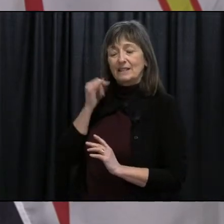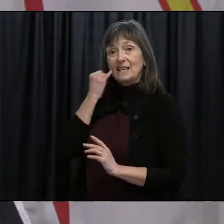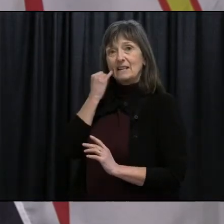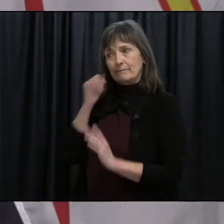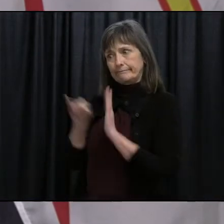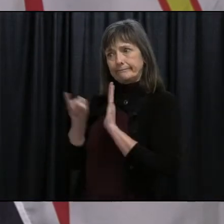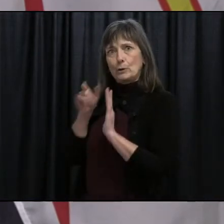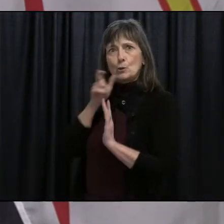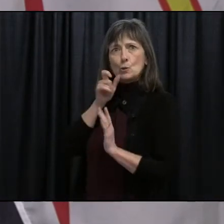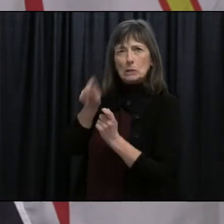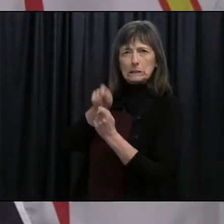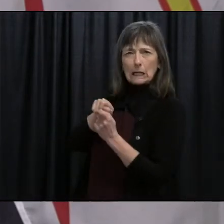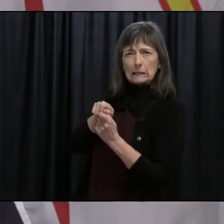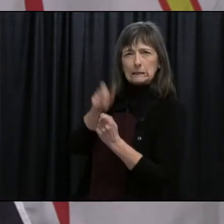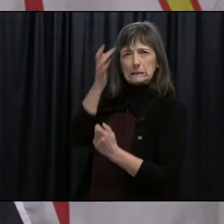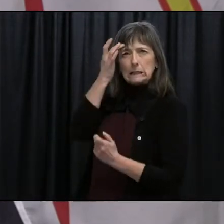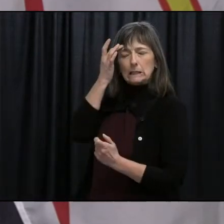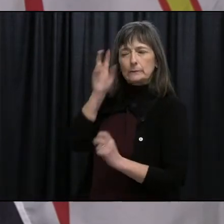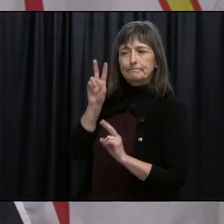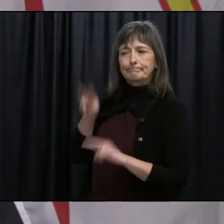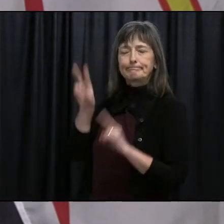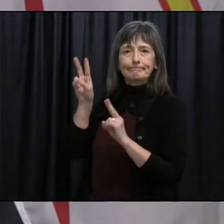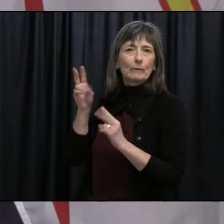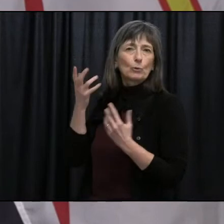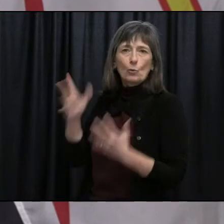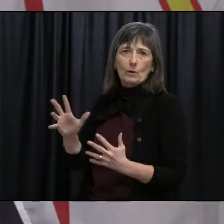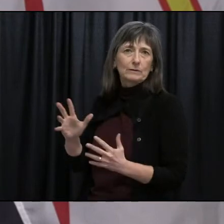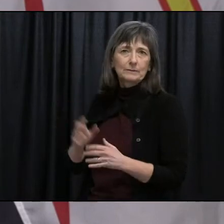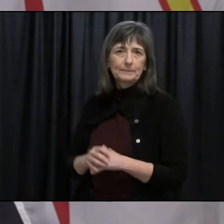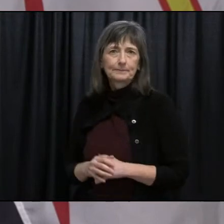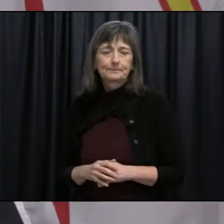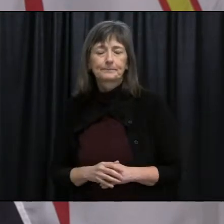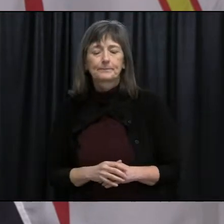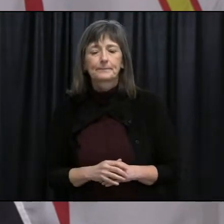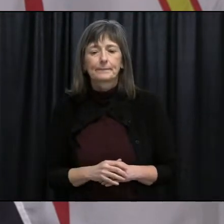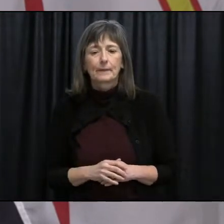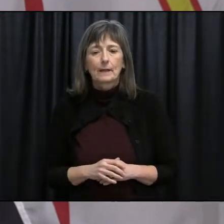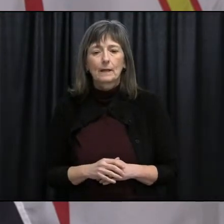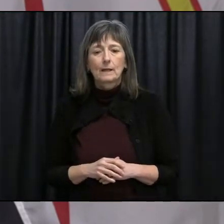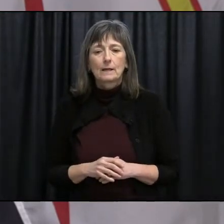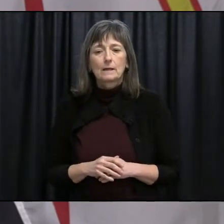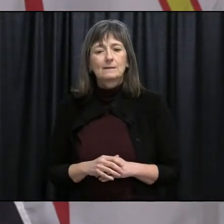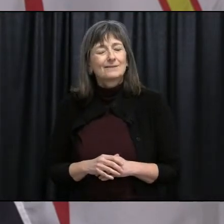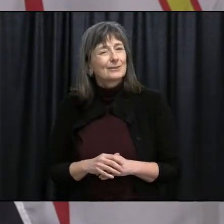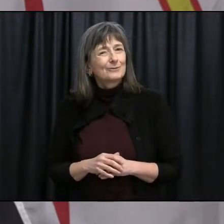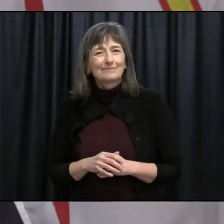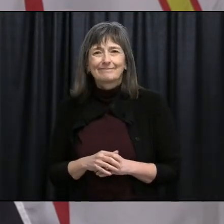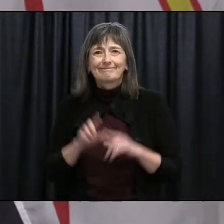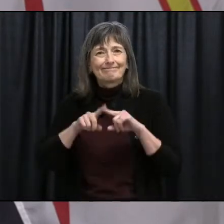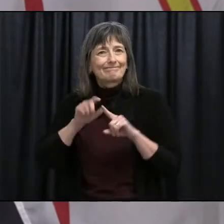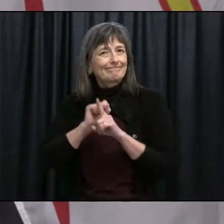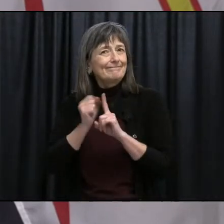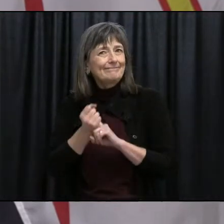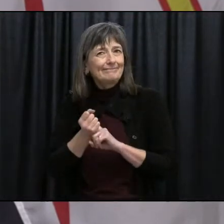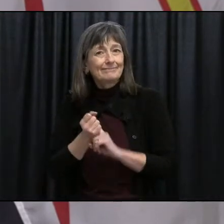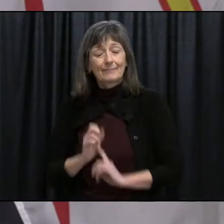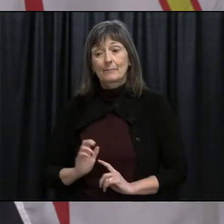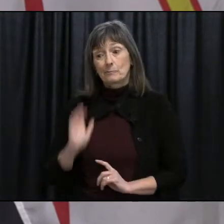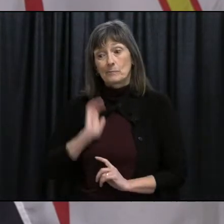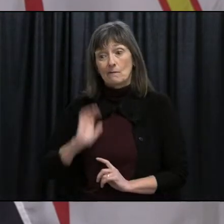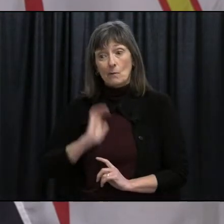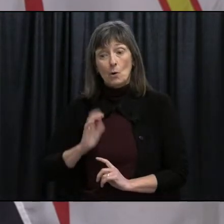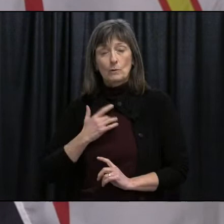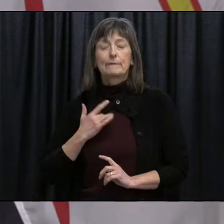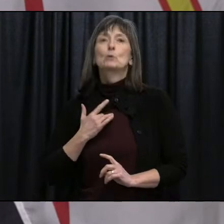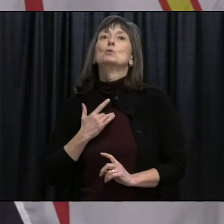stigmatization and that sort of thing, which we don't want to happen. So I think it's very situational dependent. I mean, certainly in the past when we